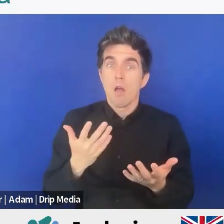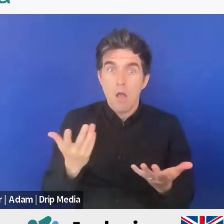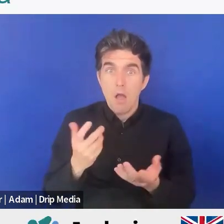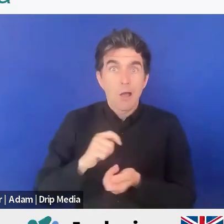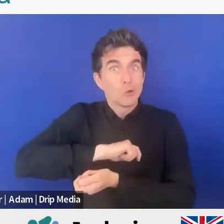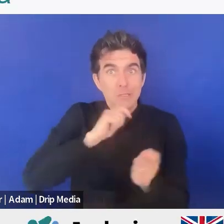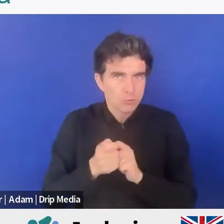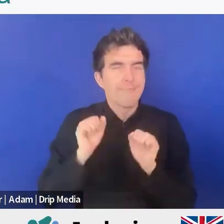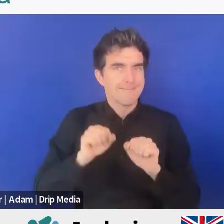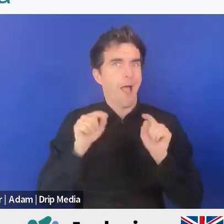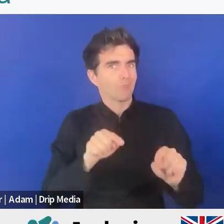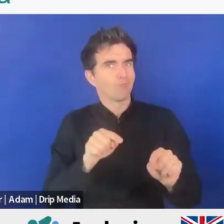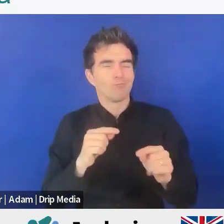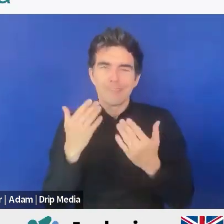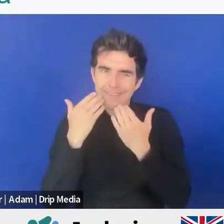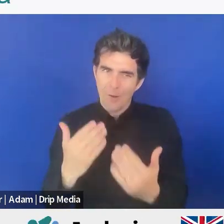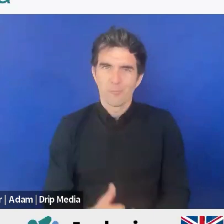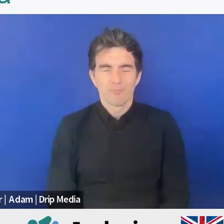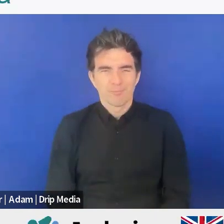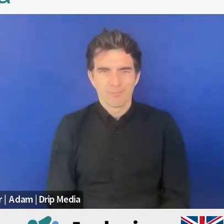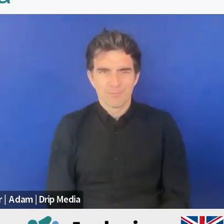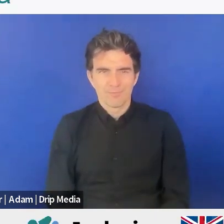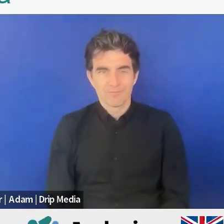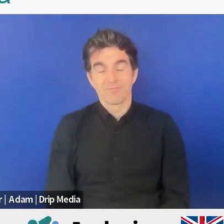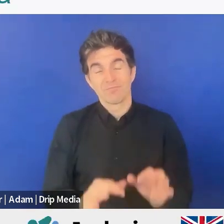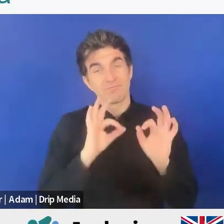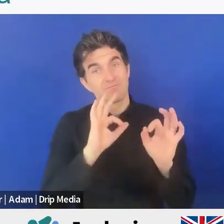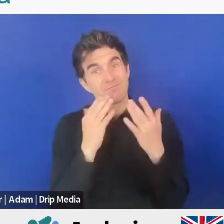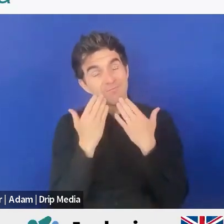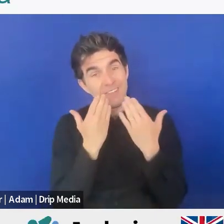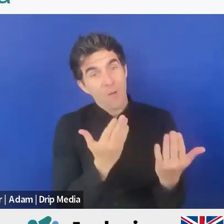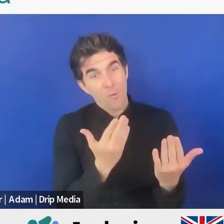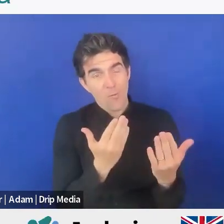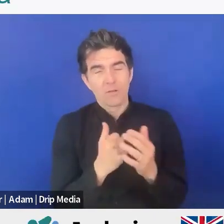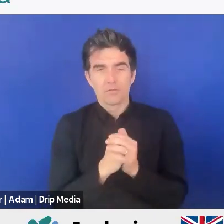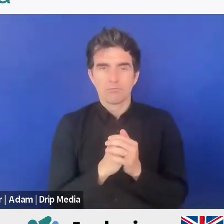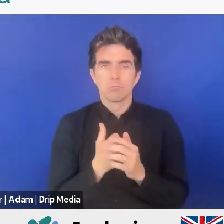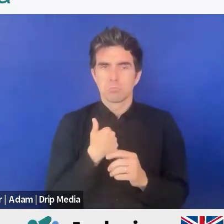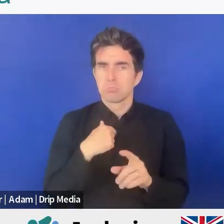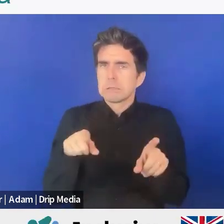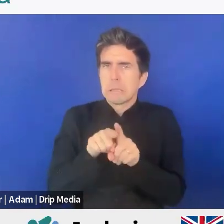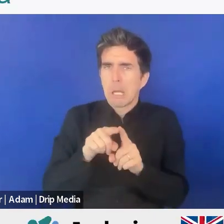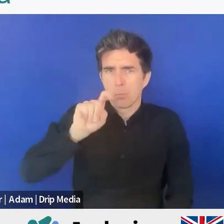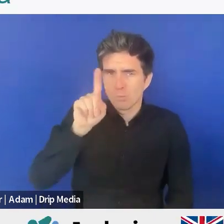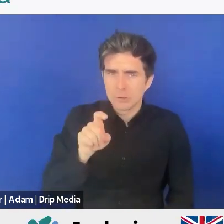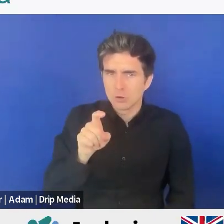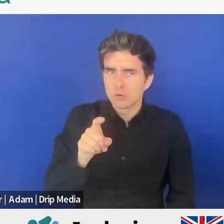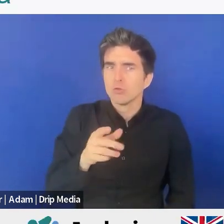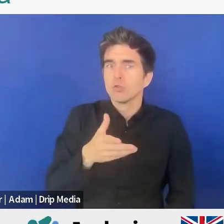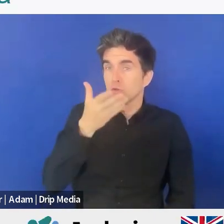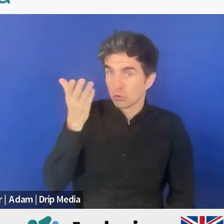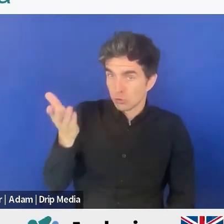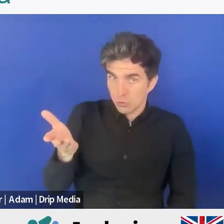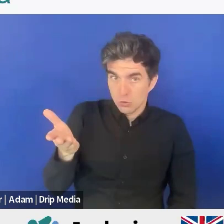you. Thank you so much, Ian. And I will pose the same question to Pramila.